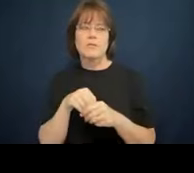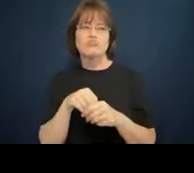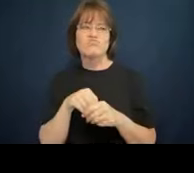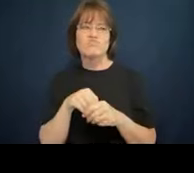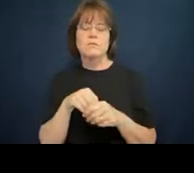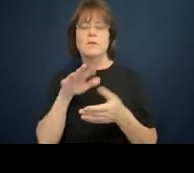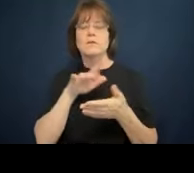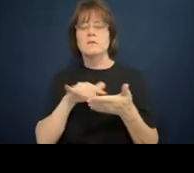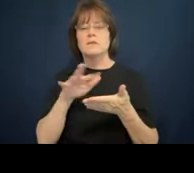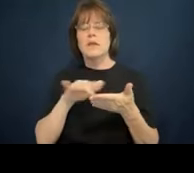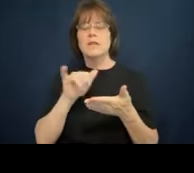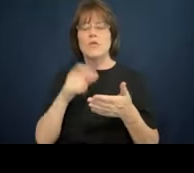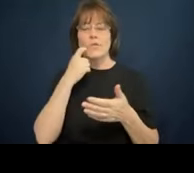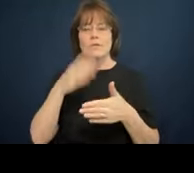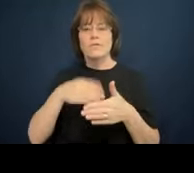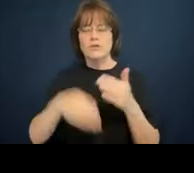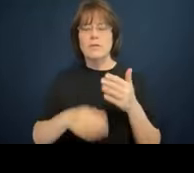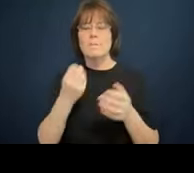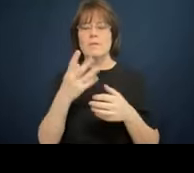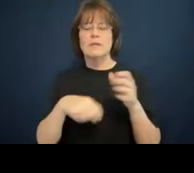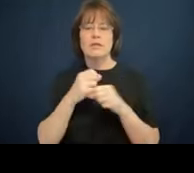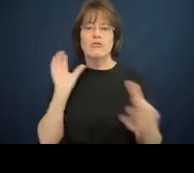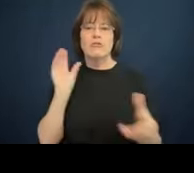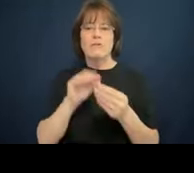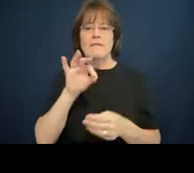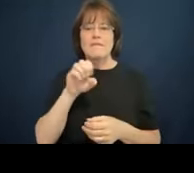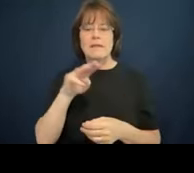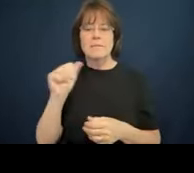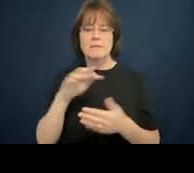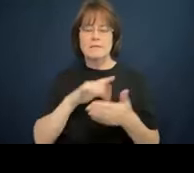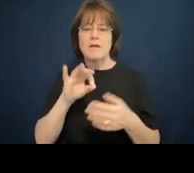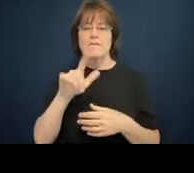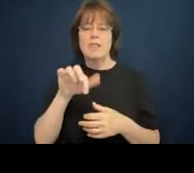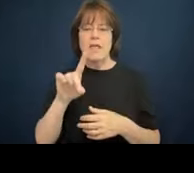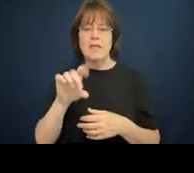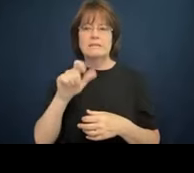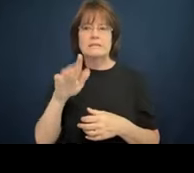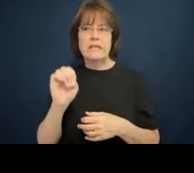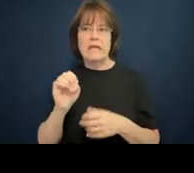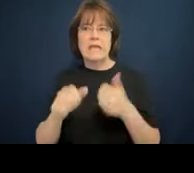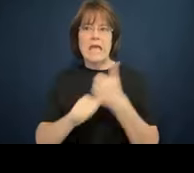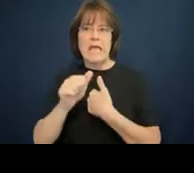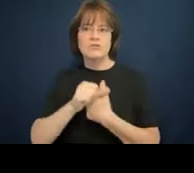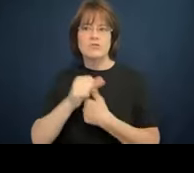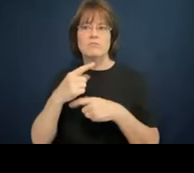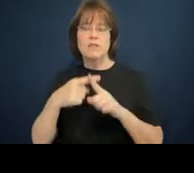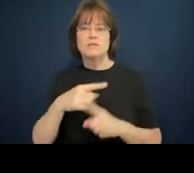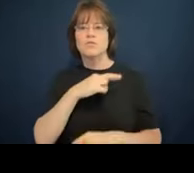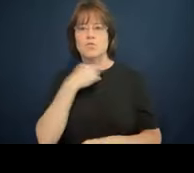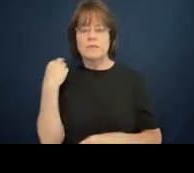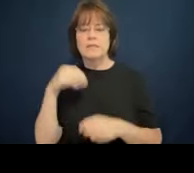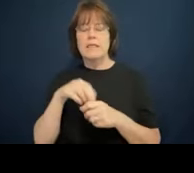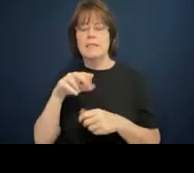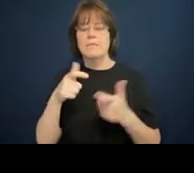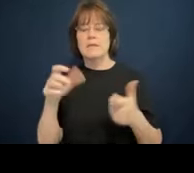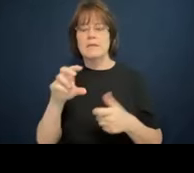a study that recently concluded. It was a multi-year FEMA study of landslide hazard and risk in the Big Sandy